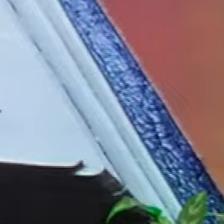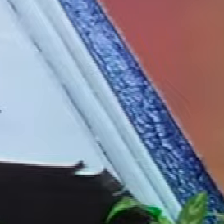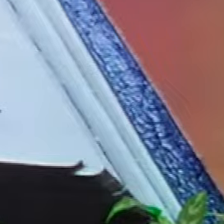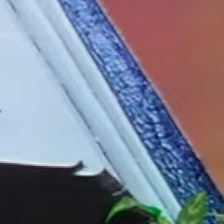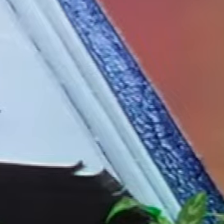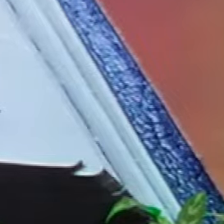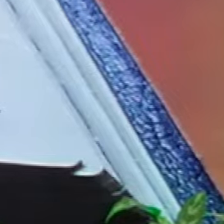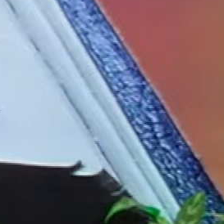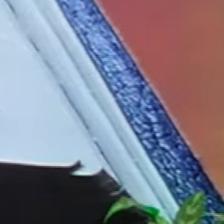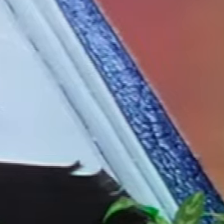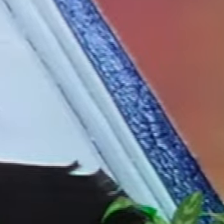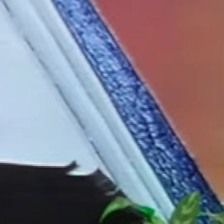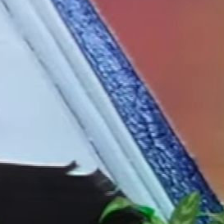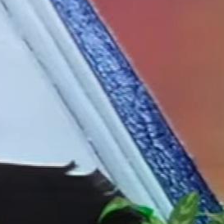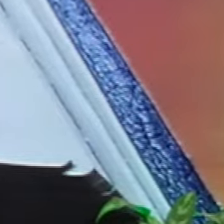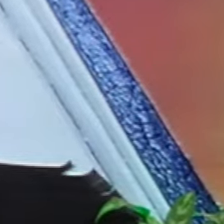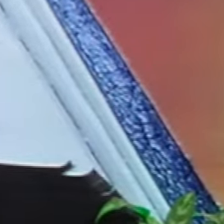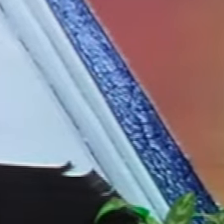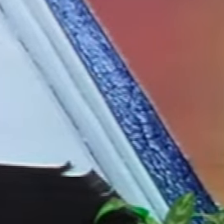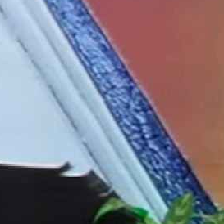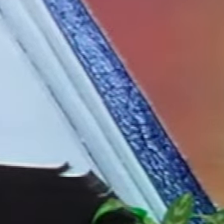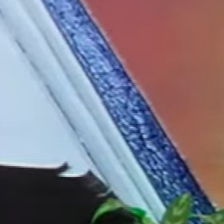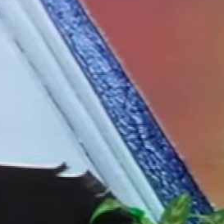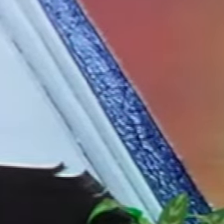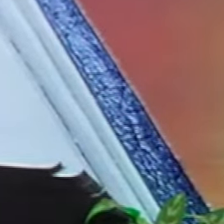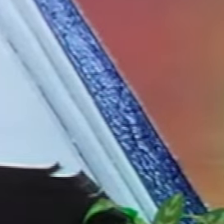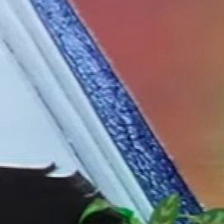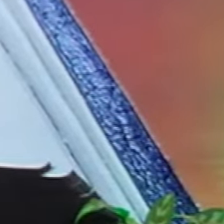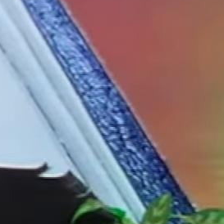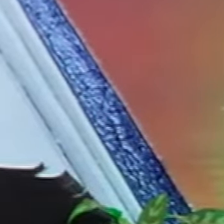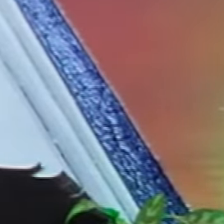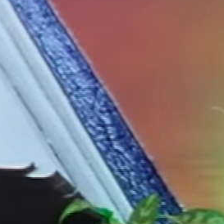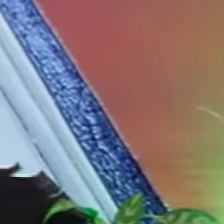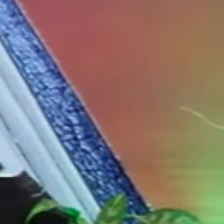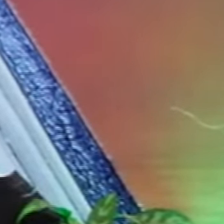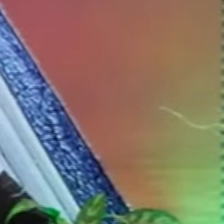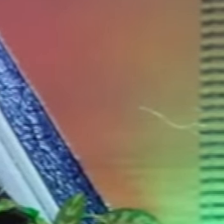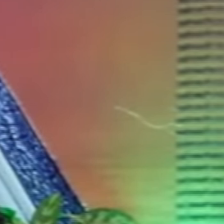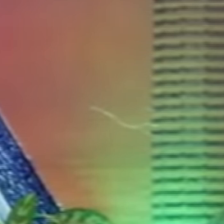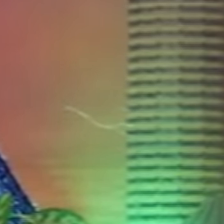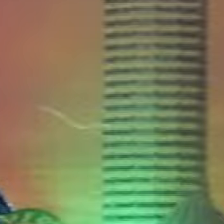powerful time. I want to jump straight into the message today.